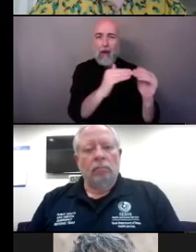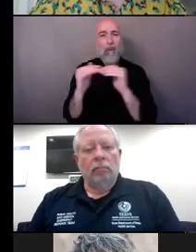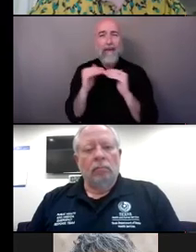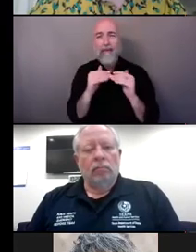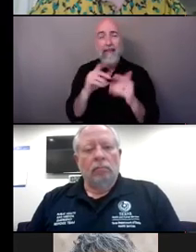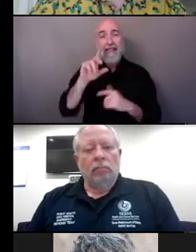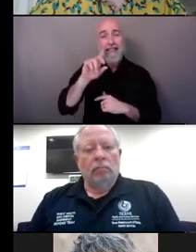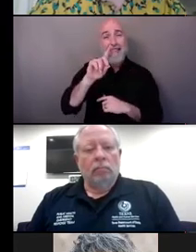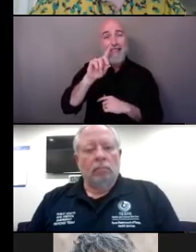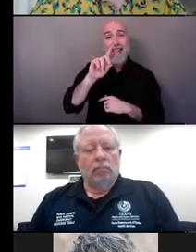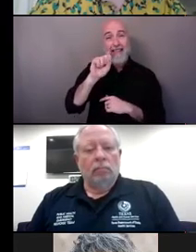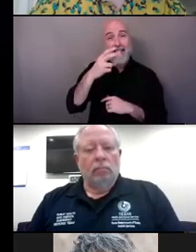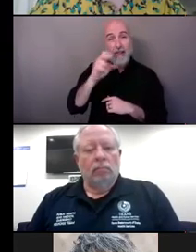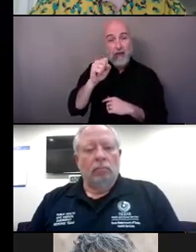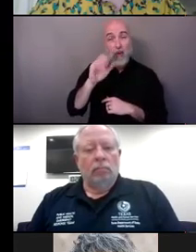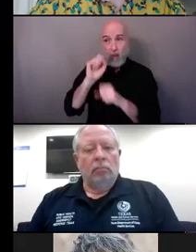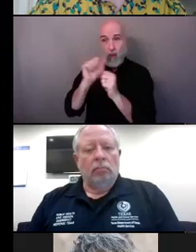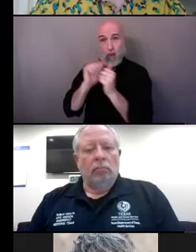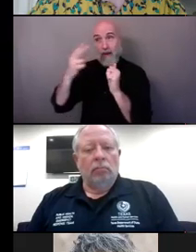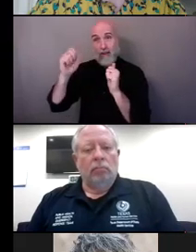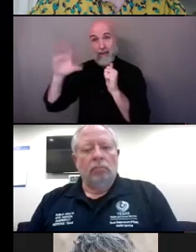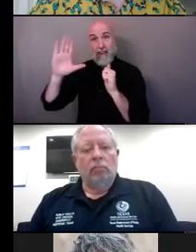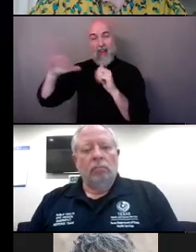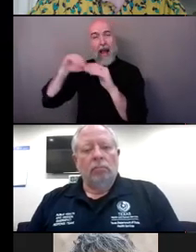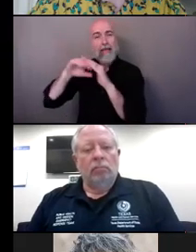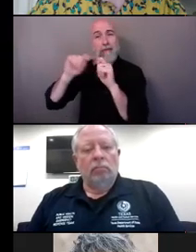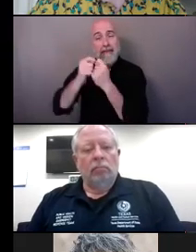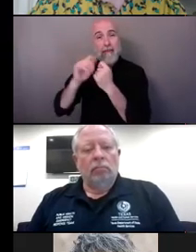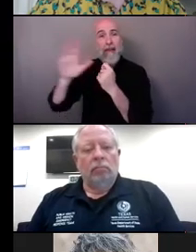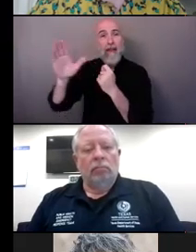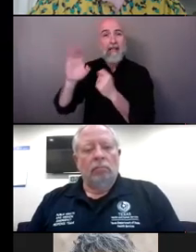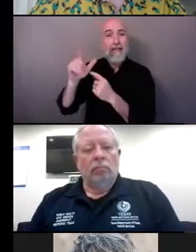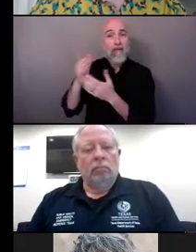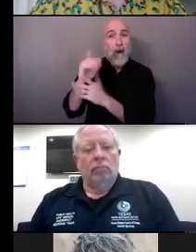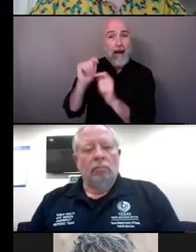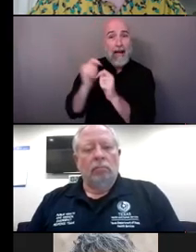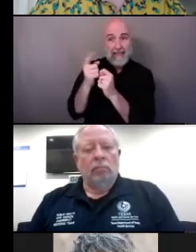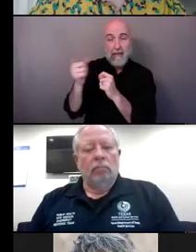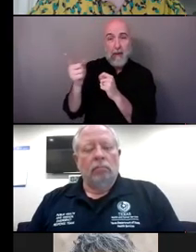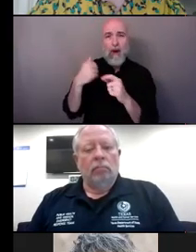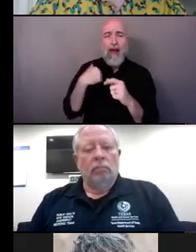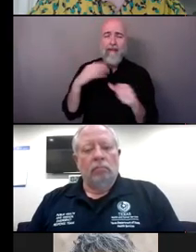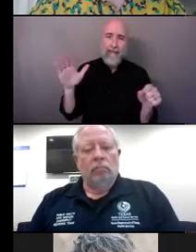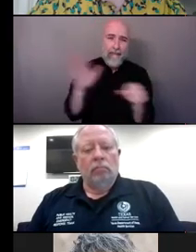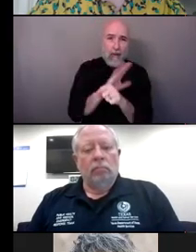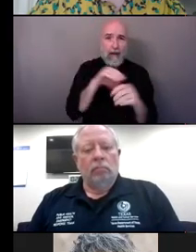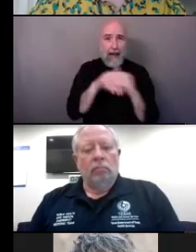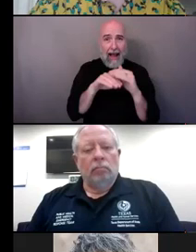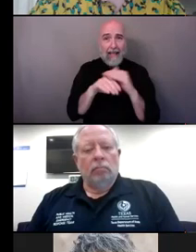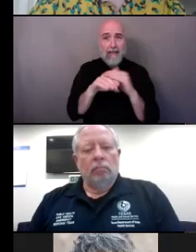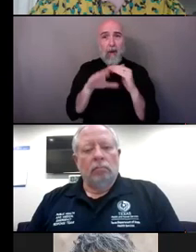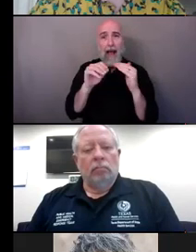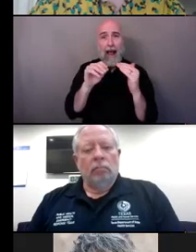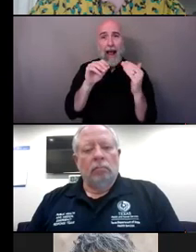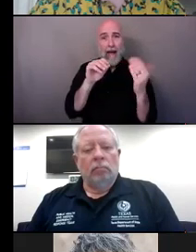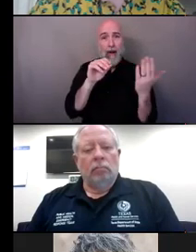DSHS work with HHSC's accessibility team in their civil rights office to create a fully accessible and searchable web page